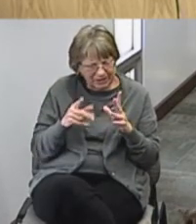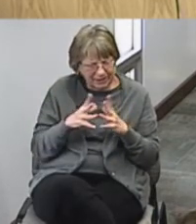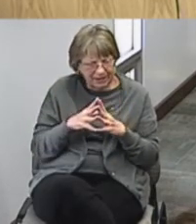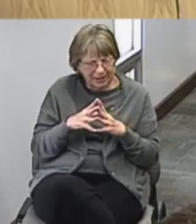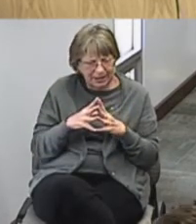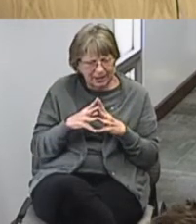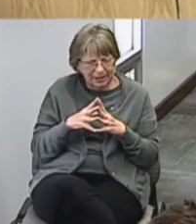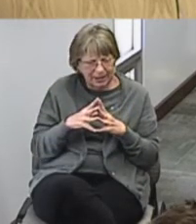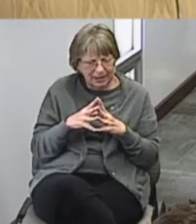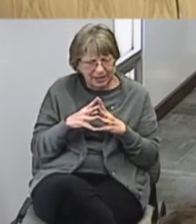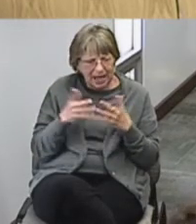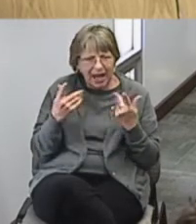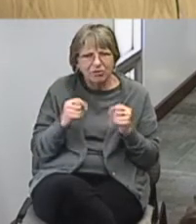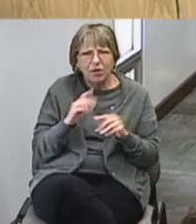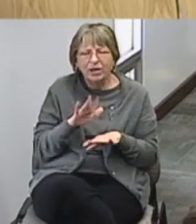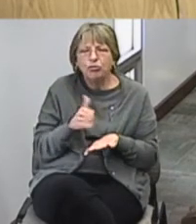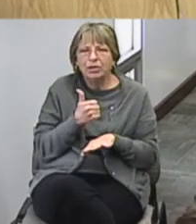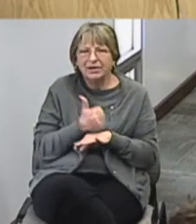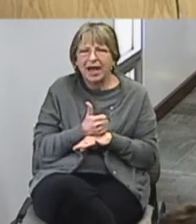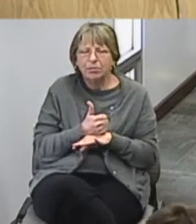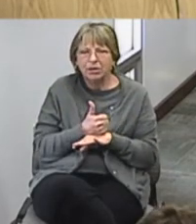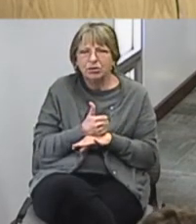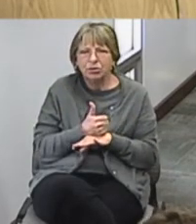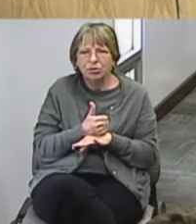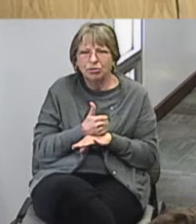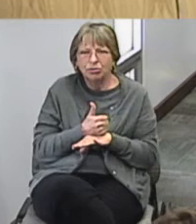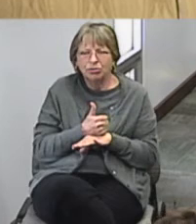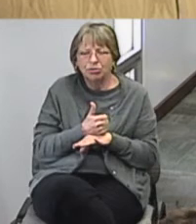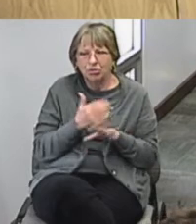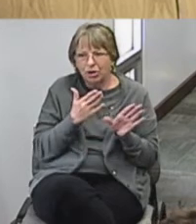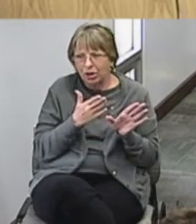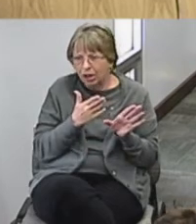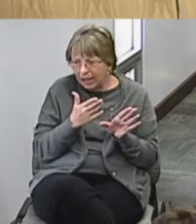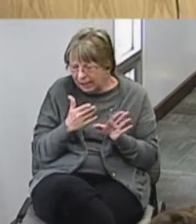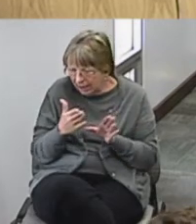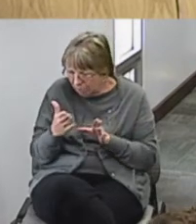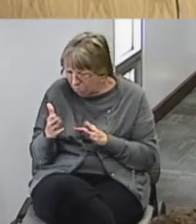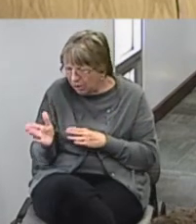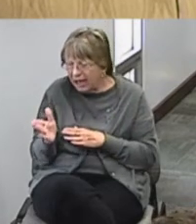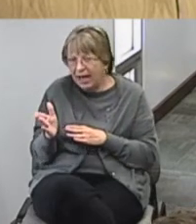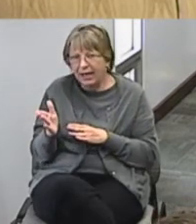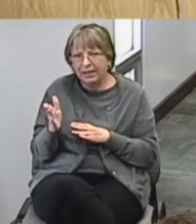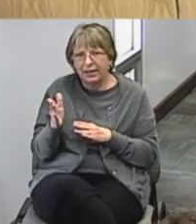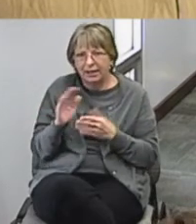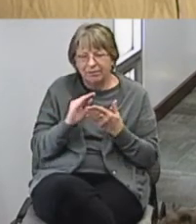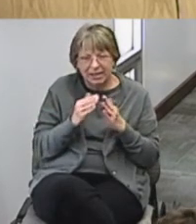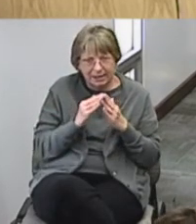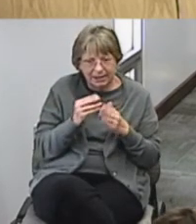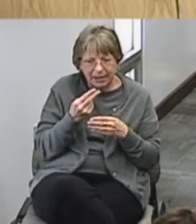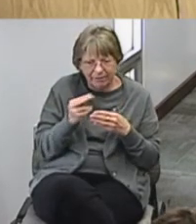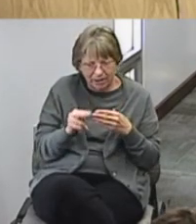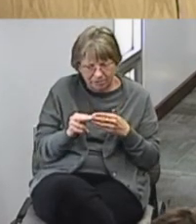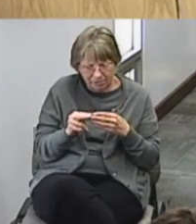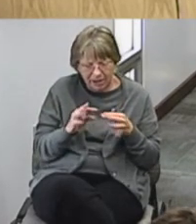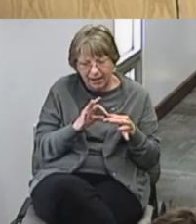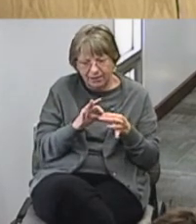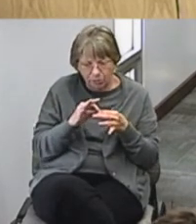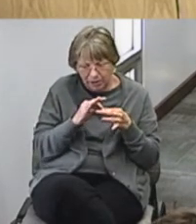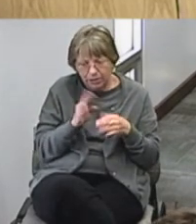of trying to establish a intent of the city of Hutchinson as it relates to business